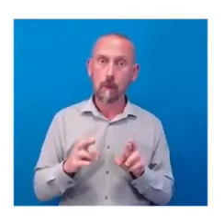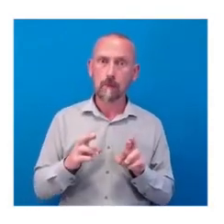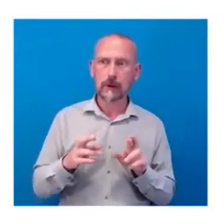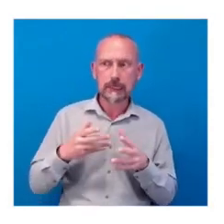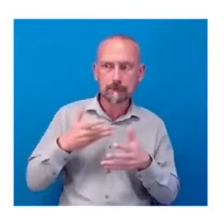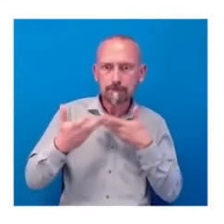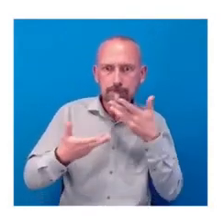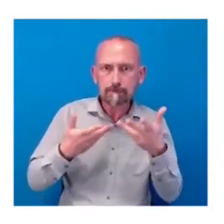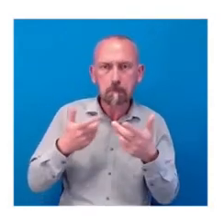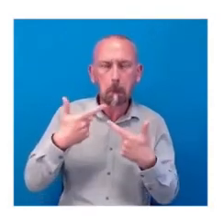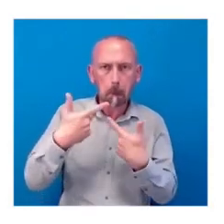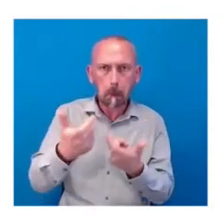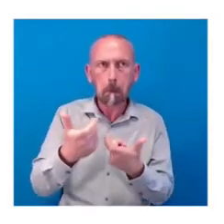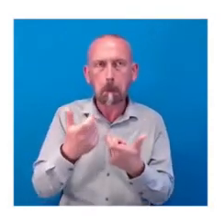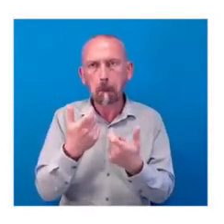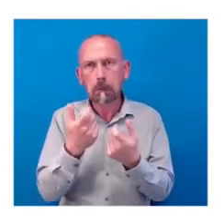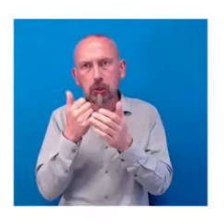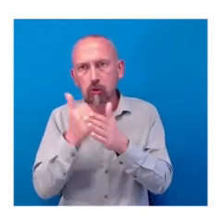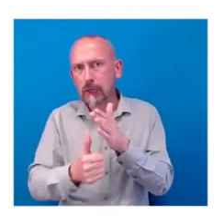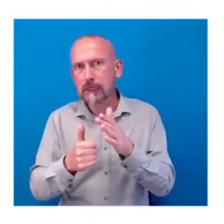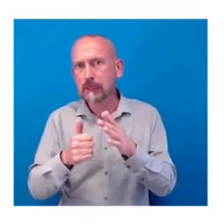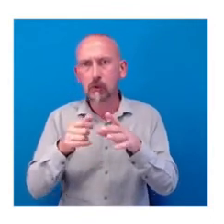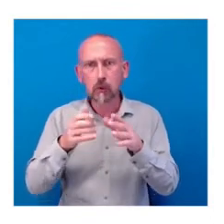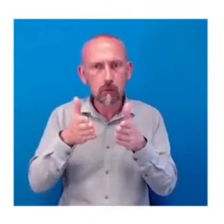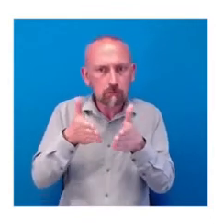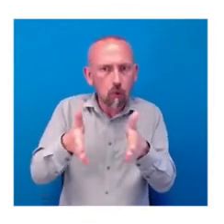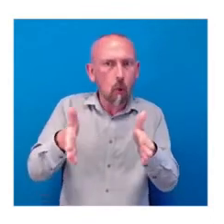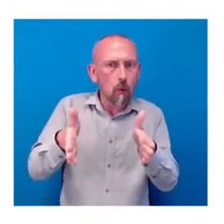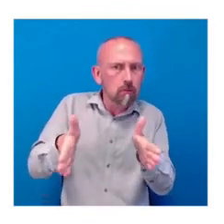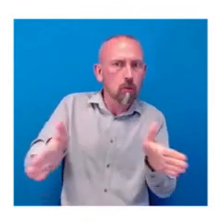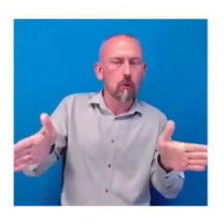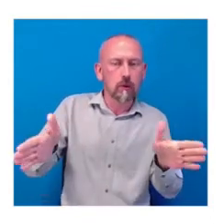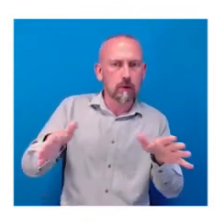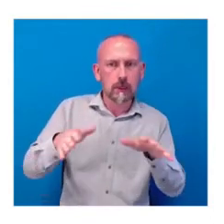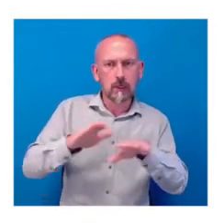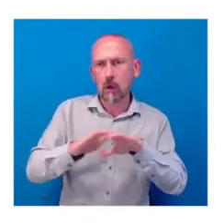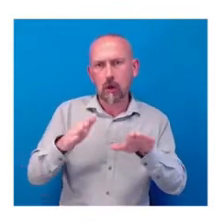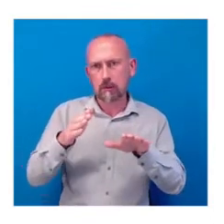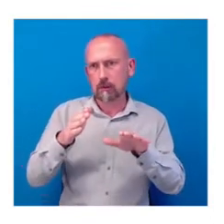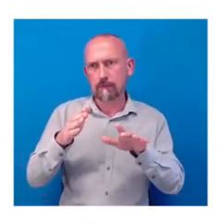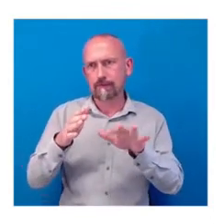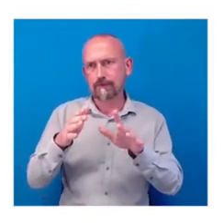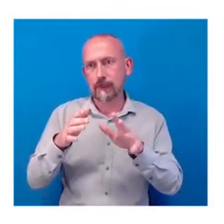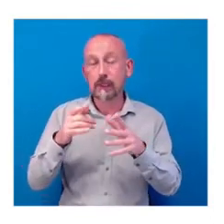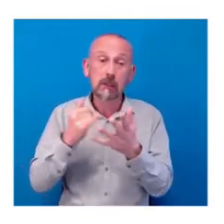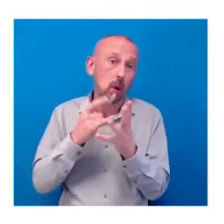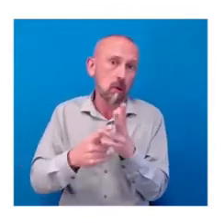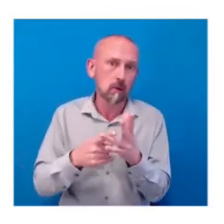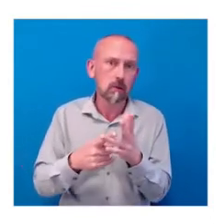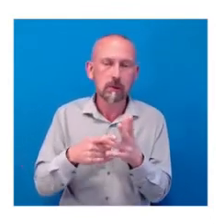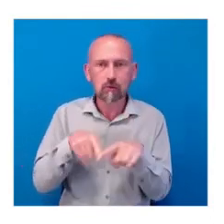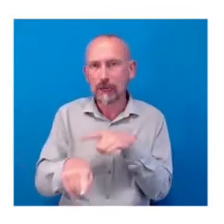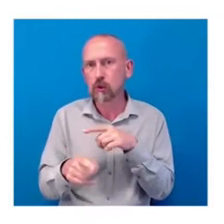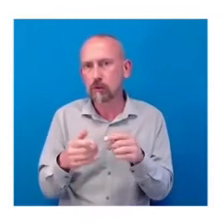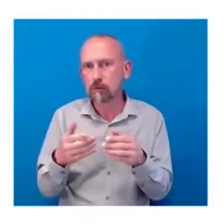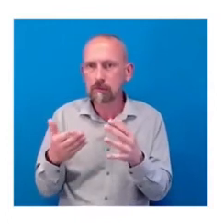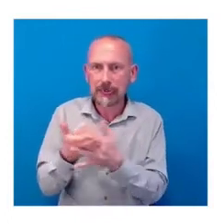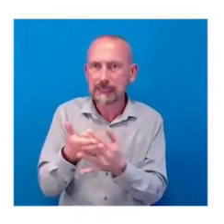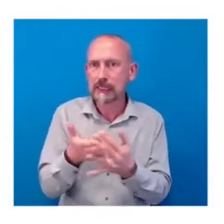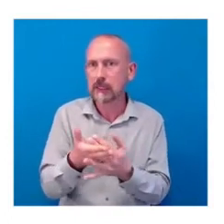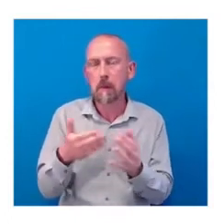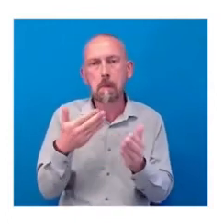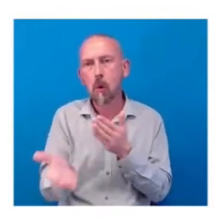of widening our reach. You know, whether it's kind of bringing access services to more internal and external